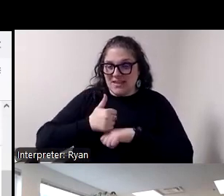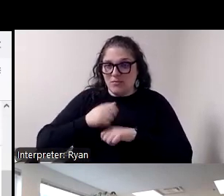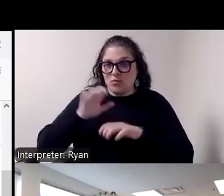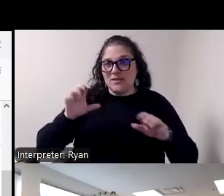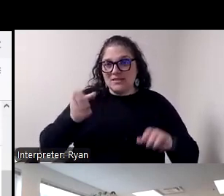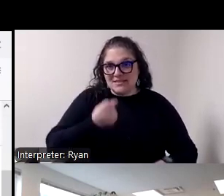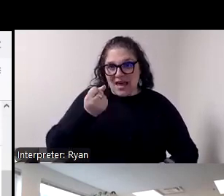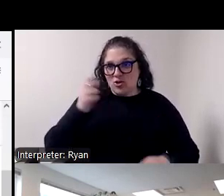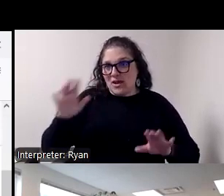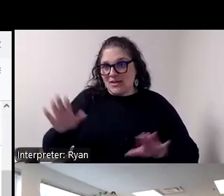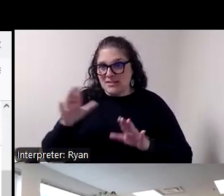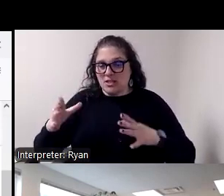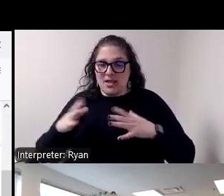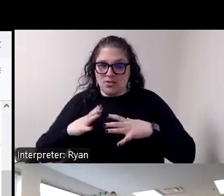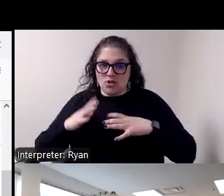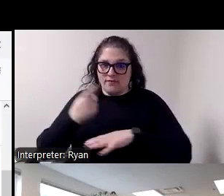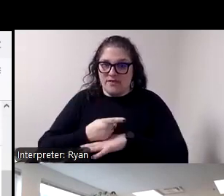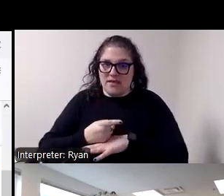Sunday as her regular days off.